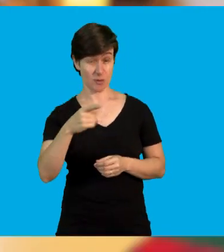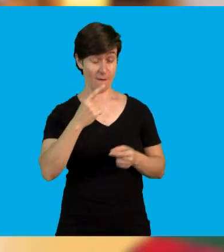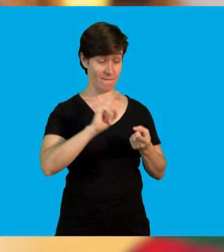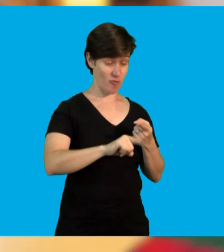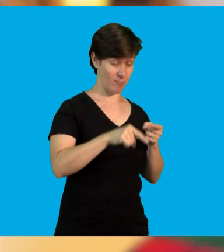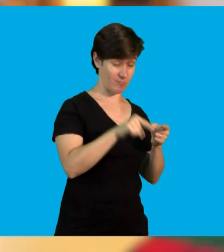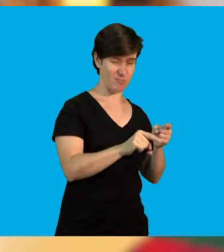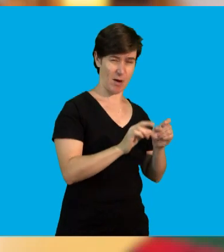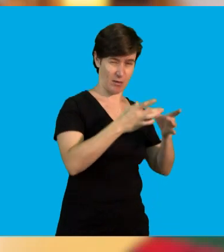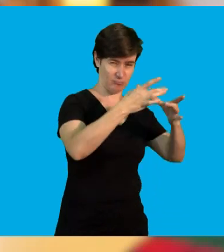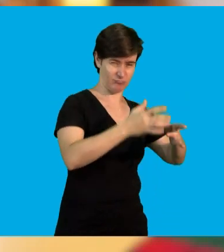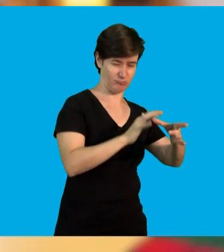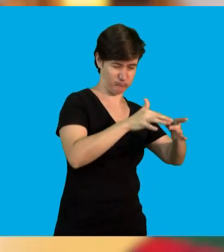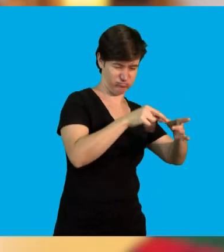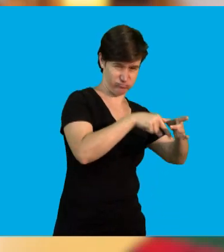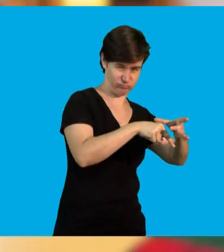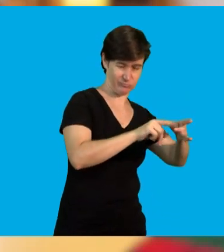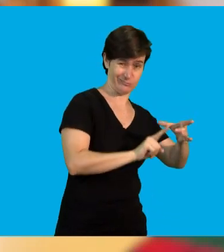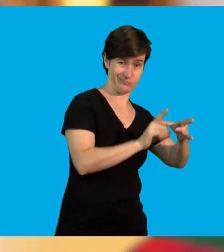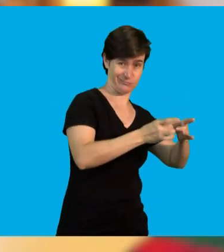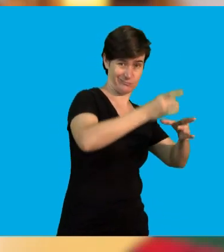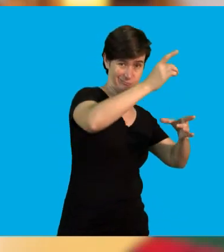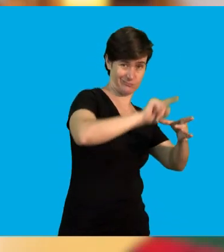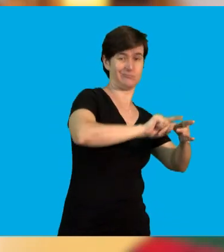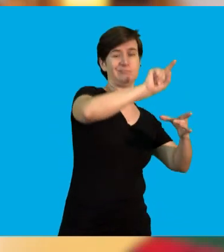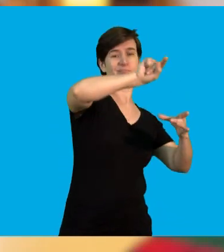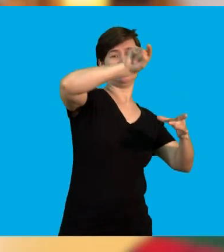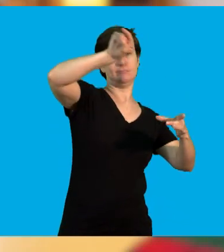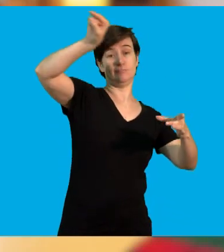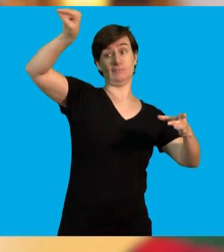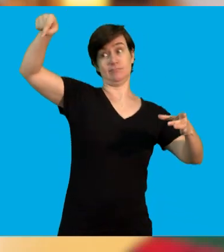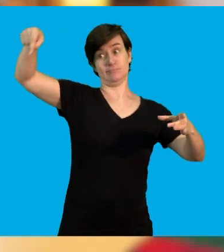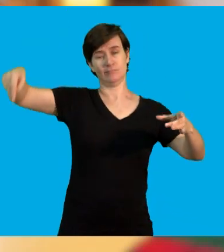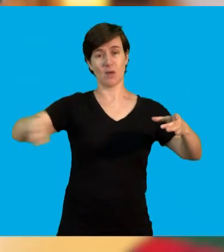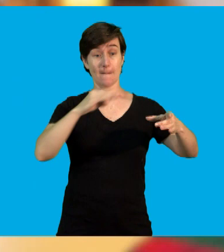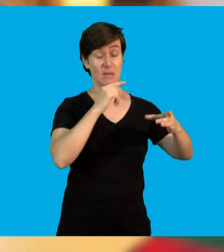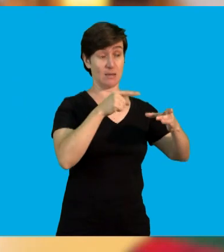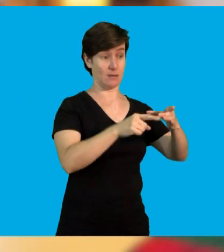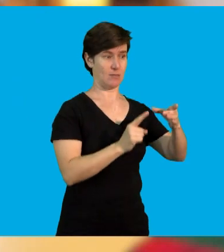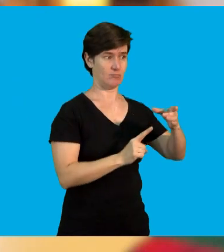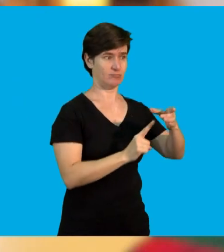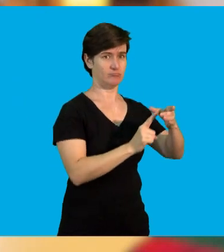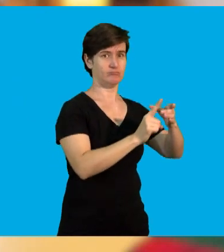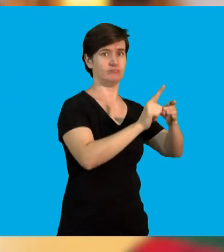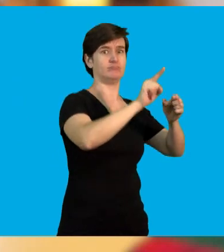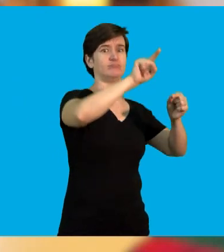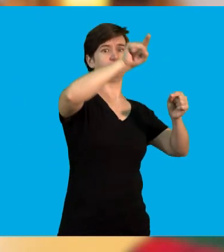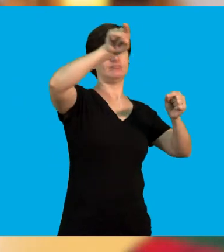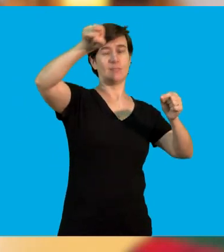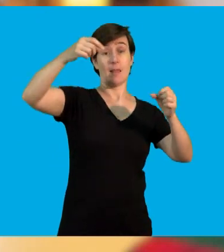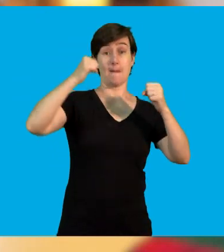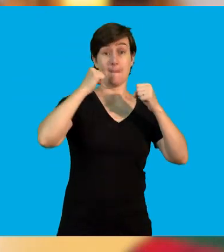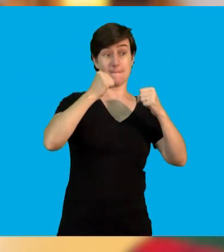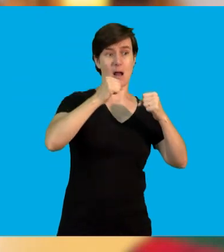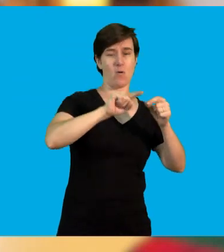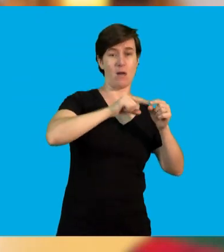electrode passing through the wire to the other electrode. So now that means one electrode is going to be losing the electrons and the other one is